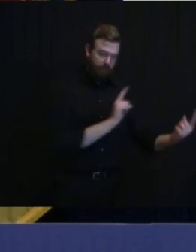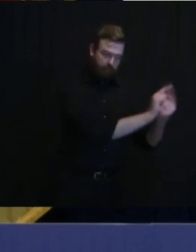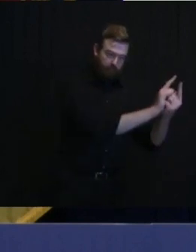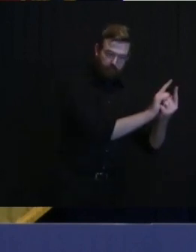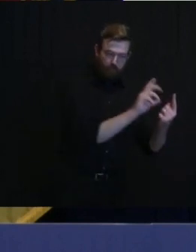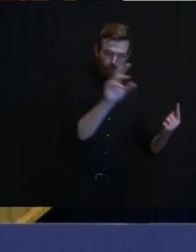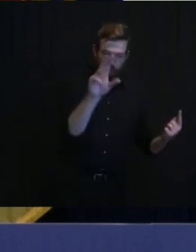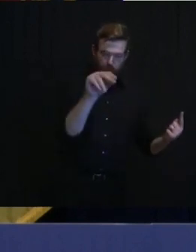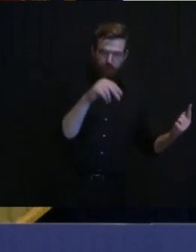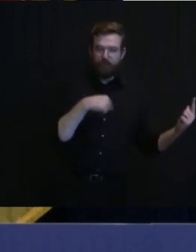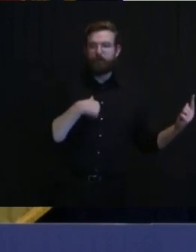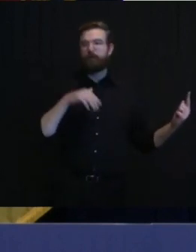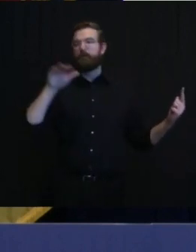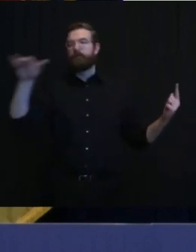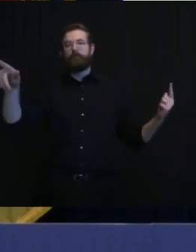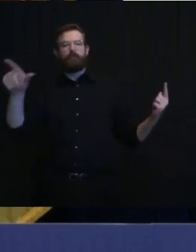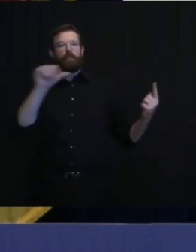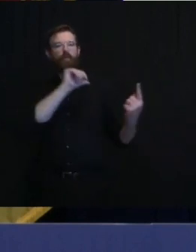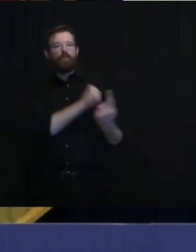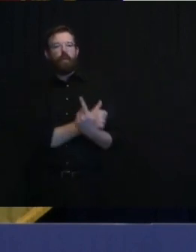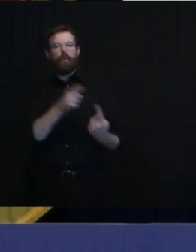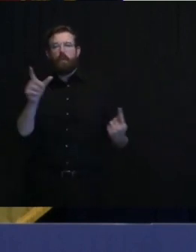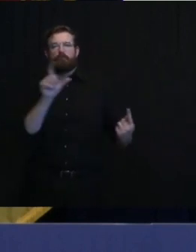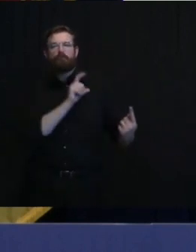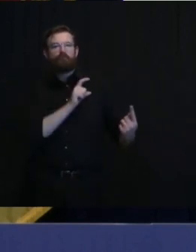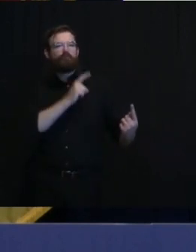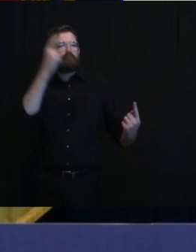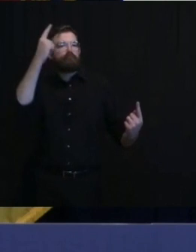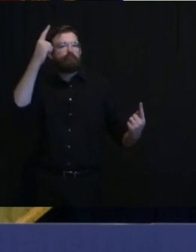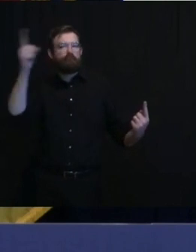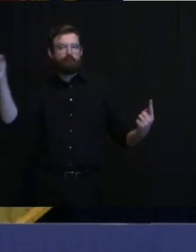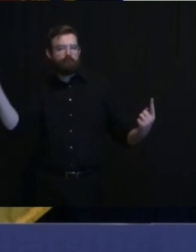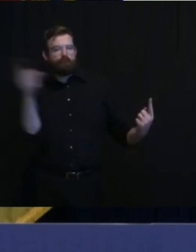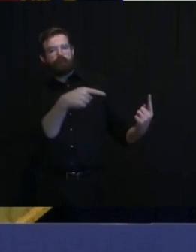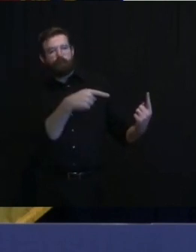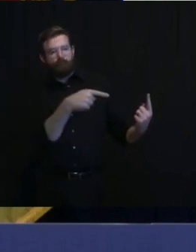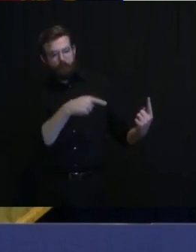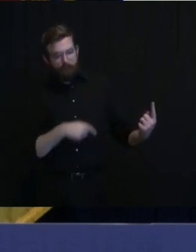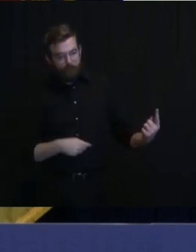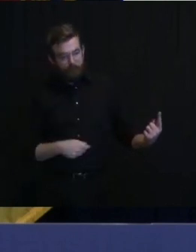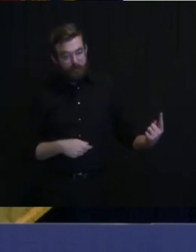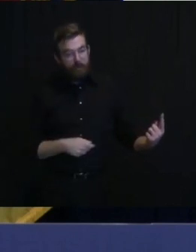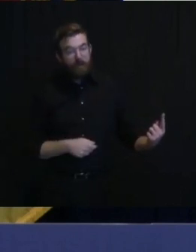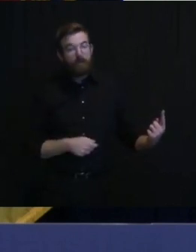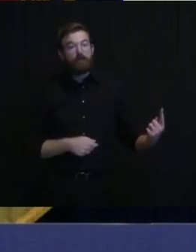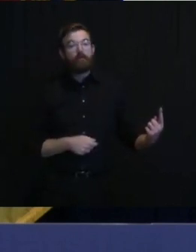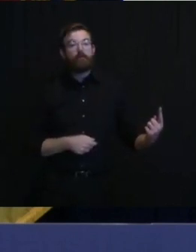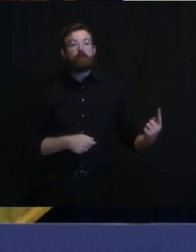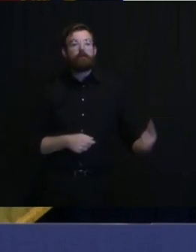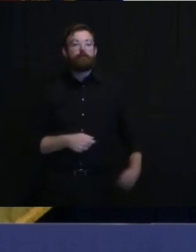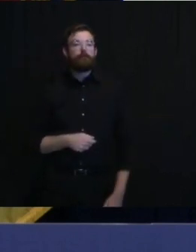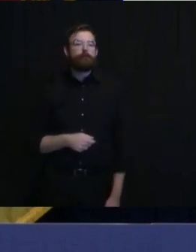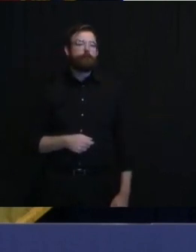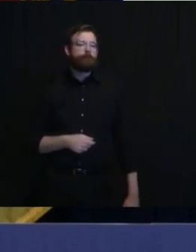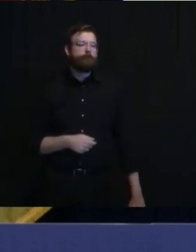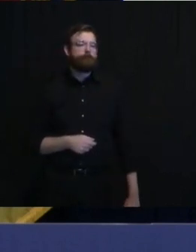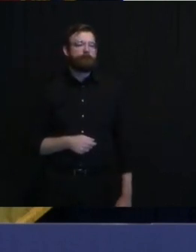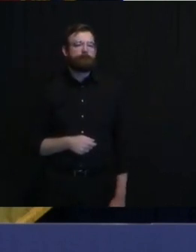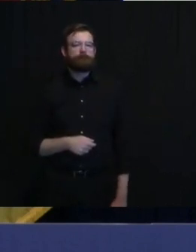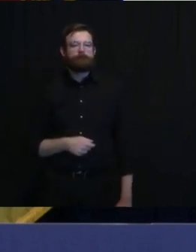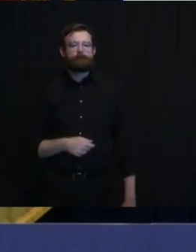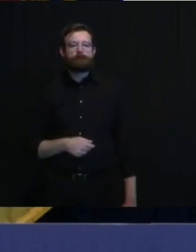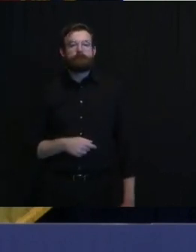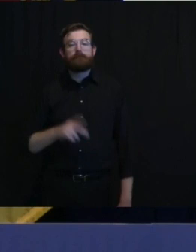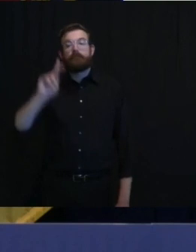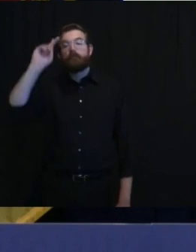associated with face coverings is bad enough already. I don't want to suggest to inflame it. Find a police officer, find somebody